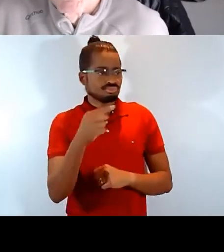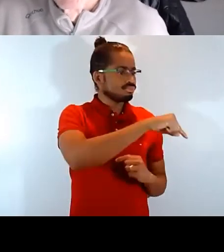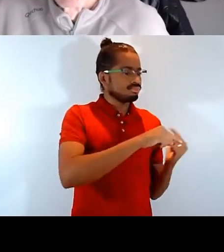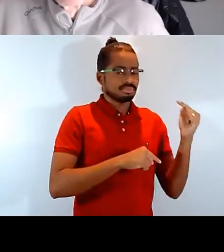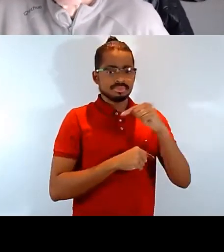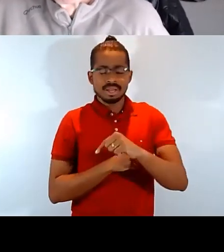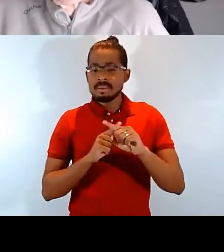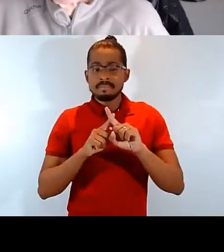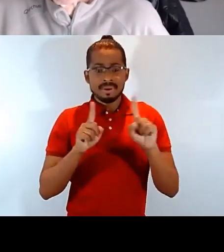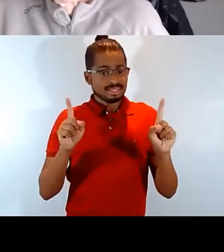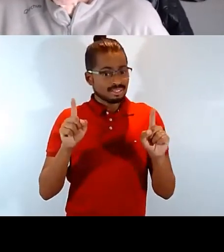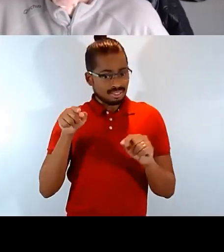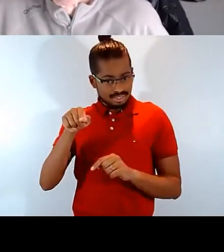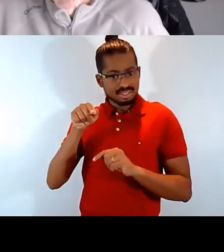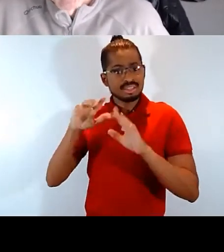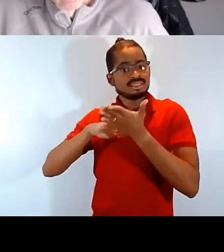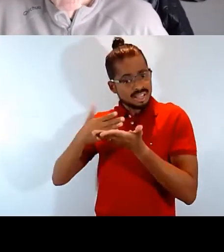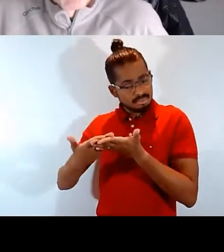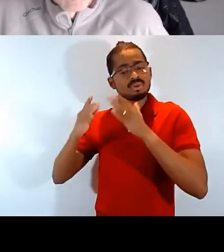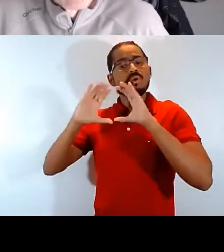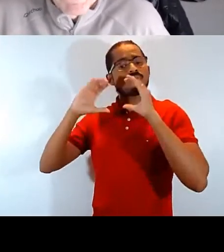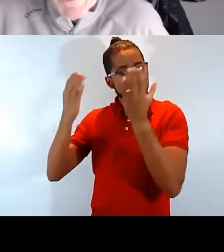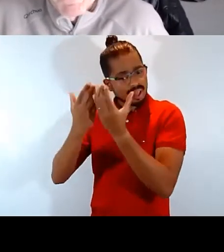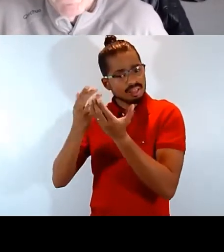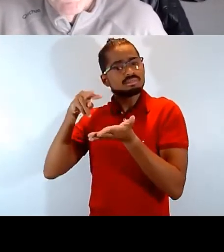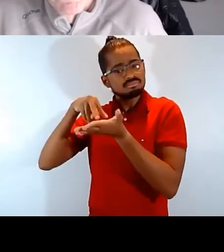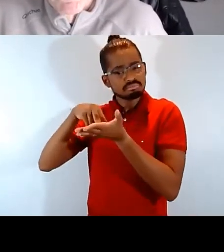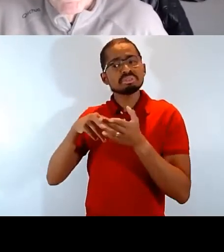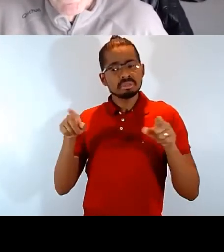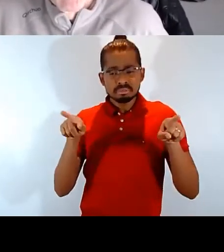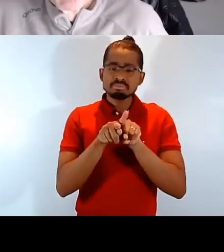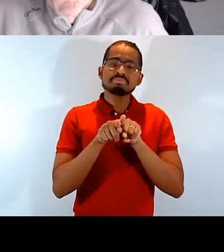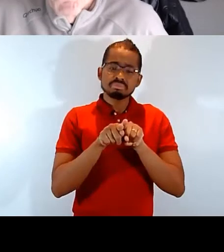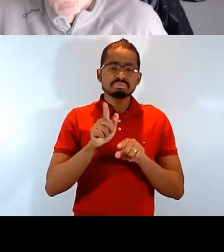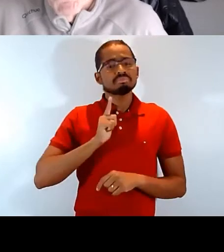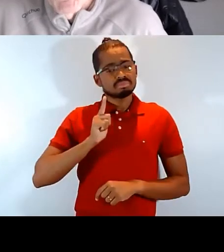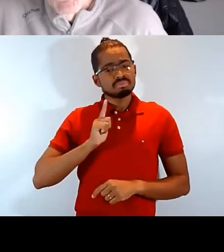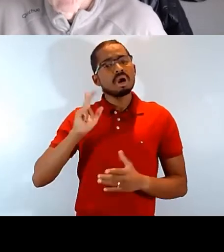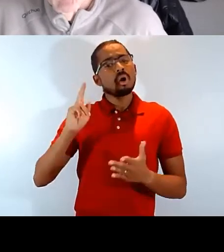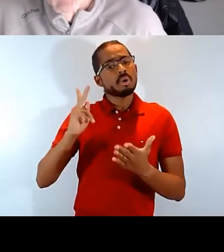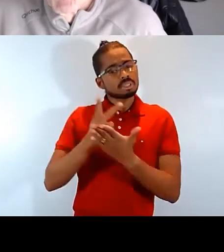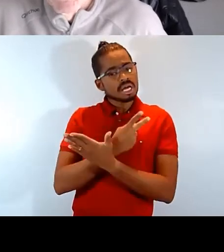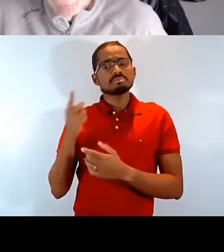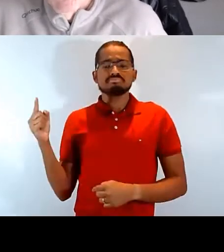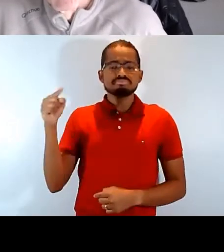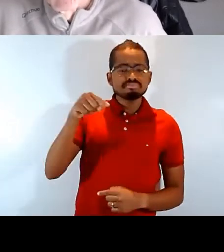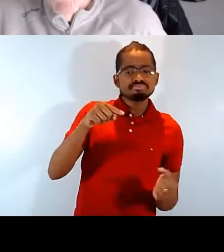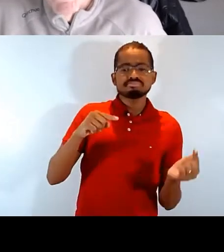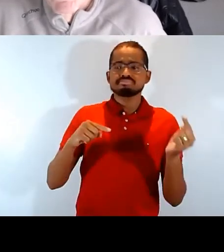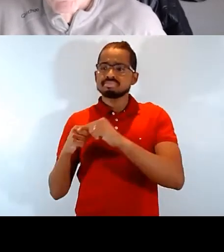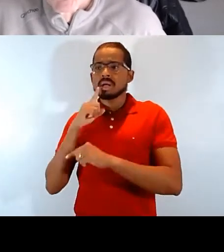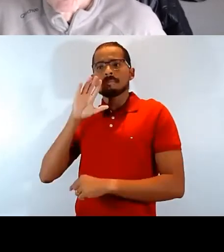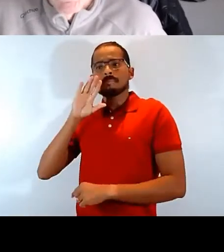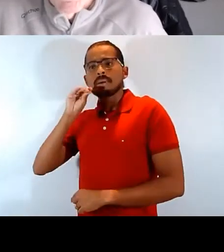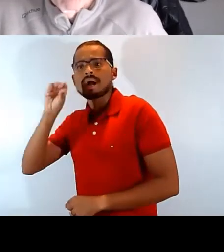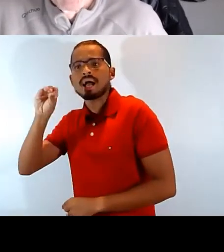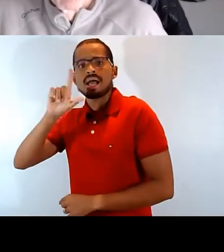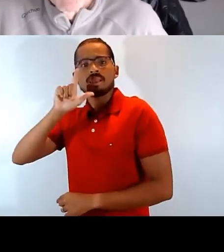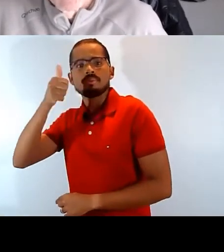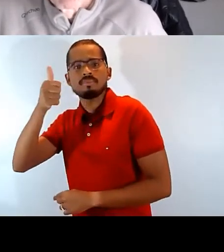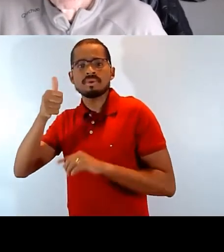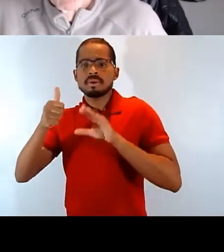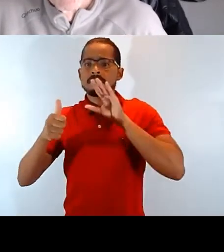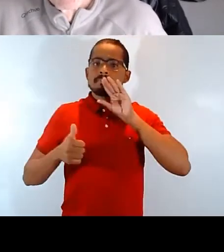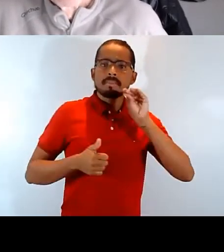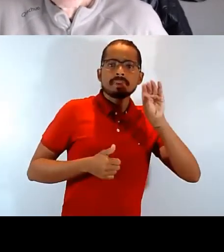including when you work for international organizations, you do work into your B language as well. I have been